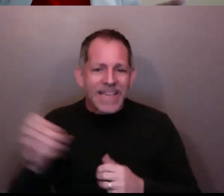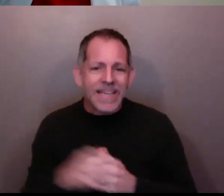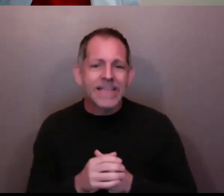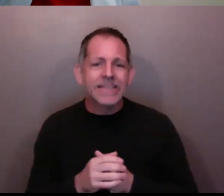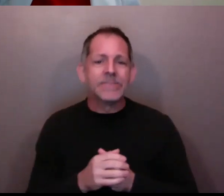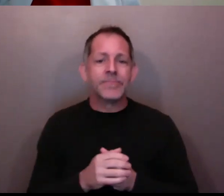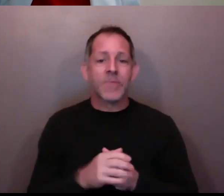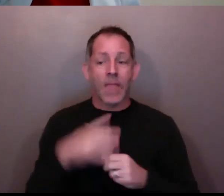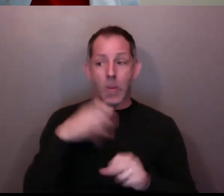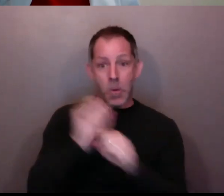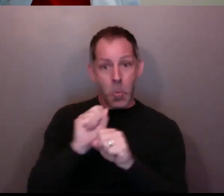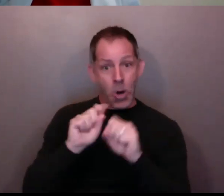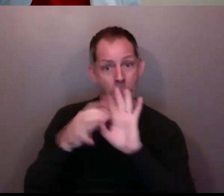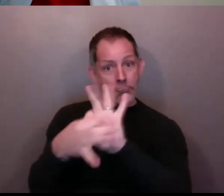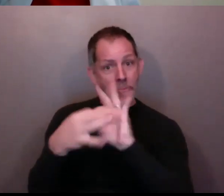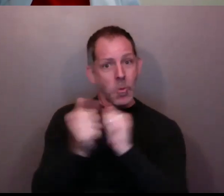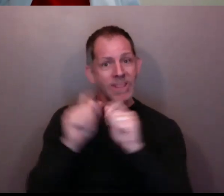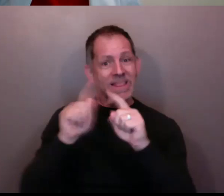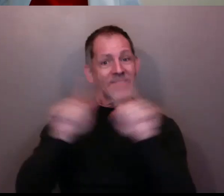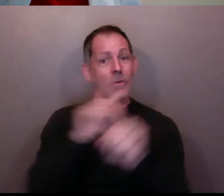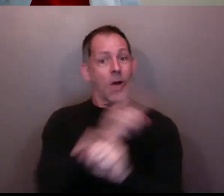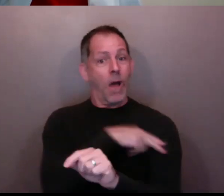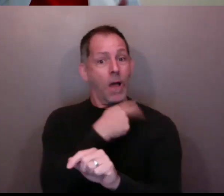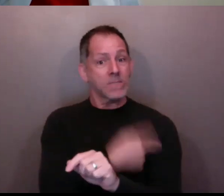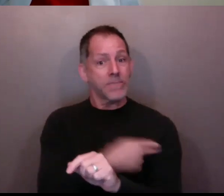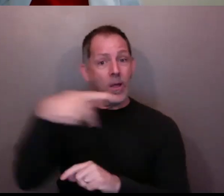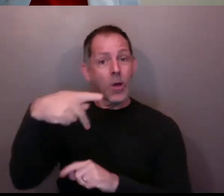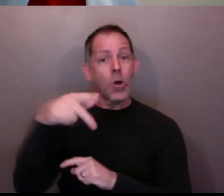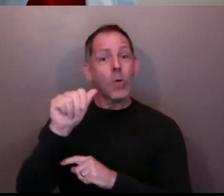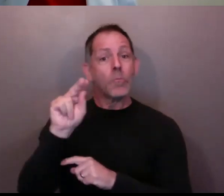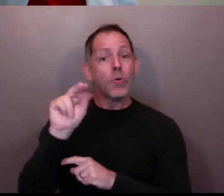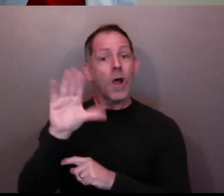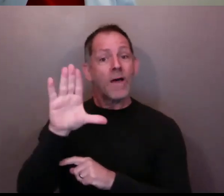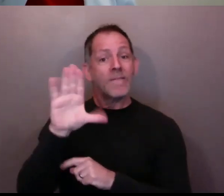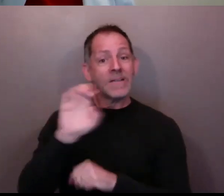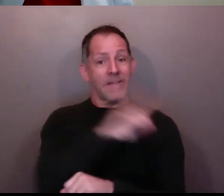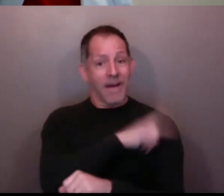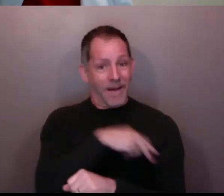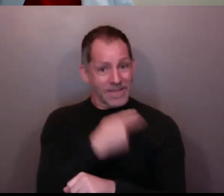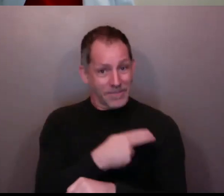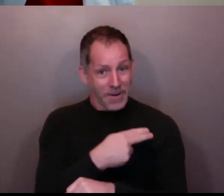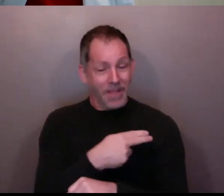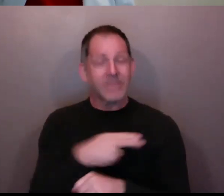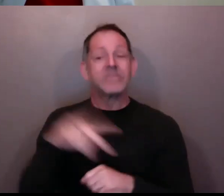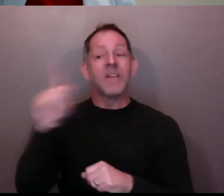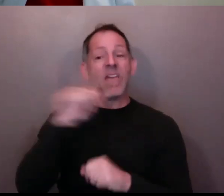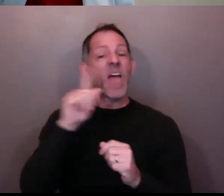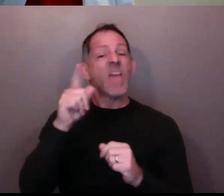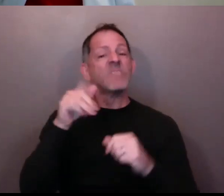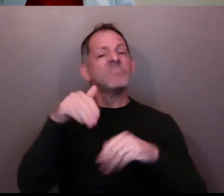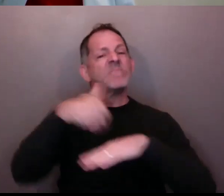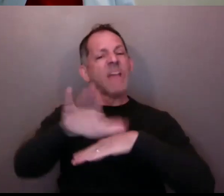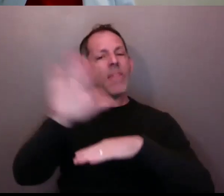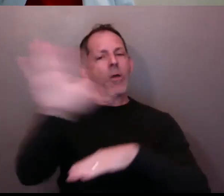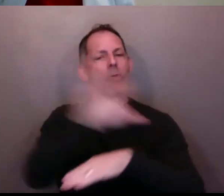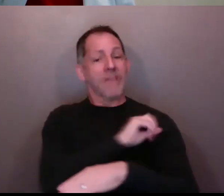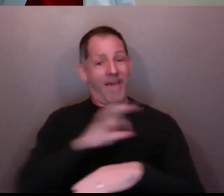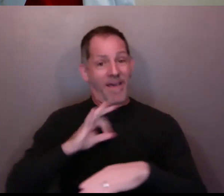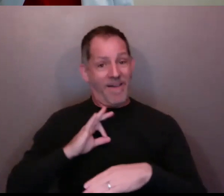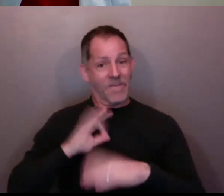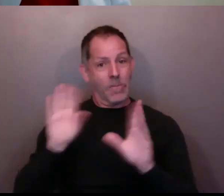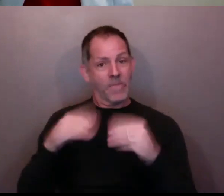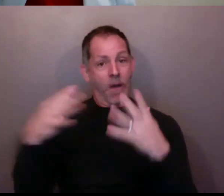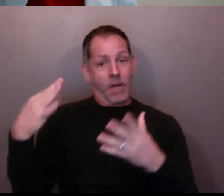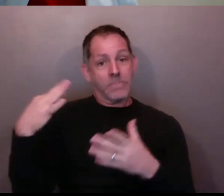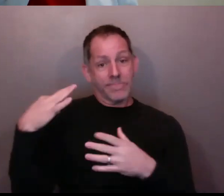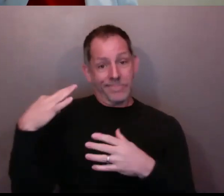volunteers to come help their staff provide screening at their entrances at Pacific Campus, and they're also